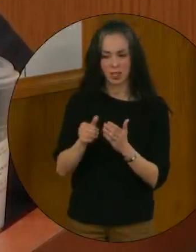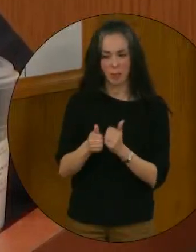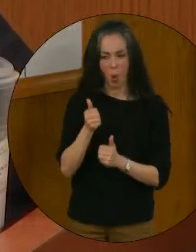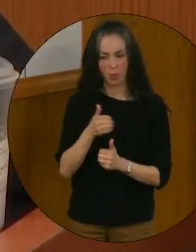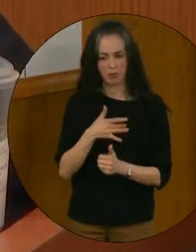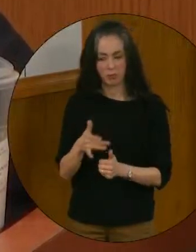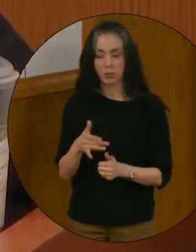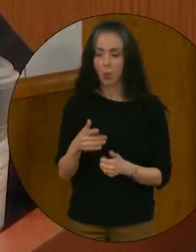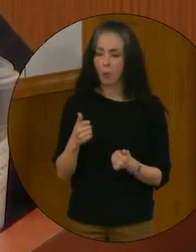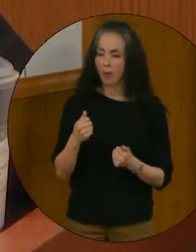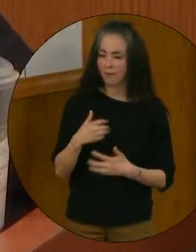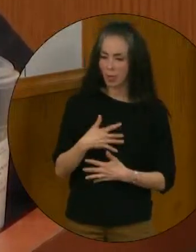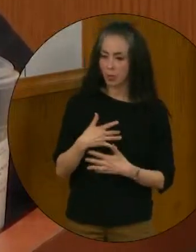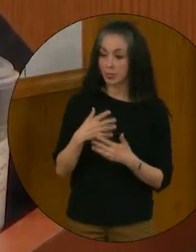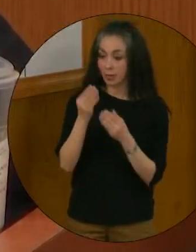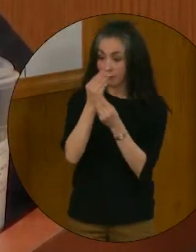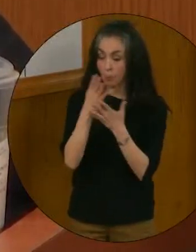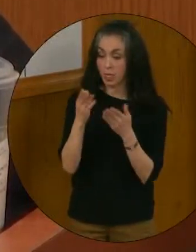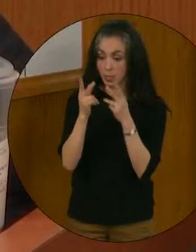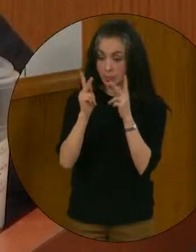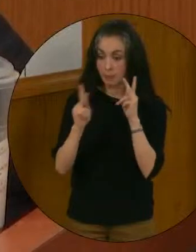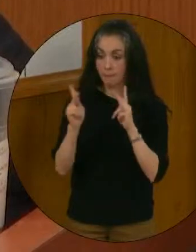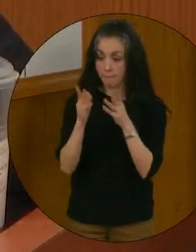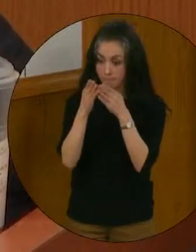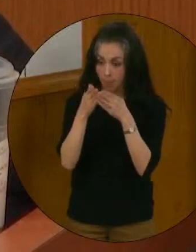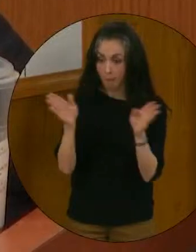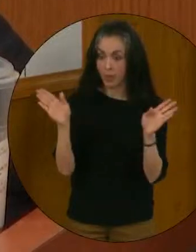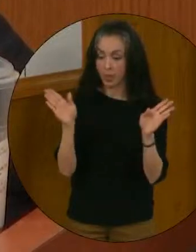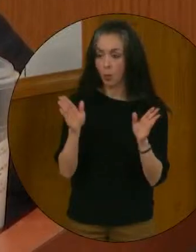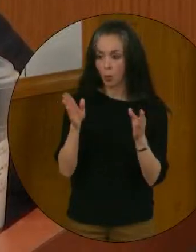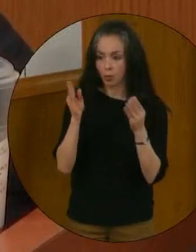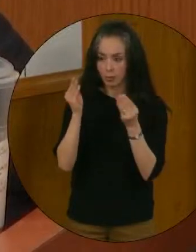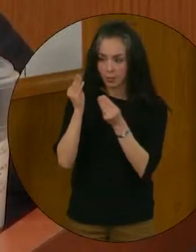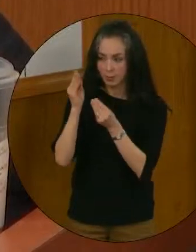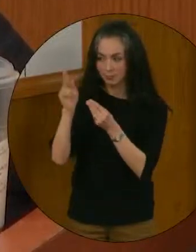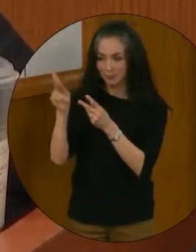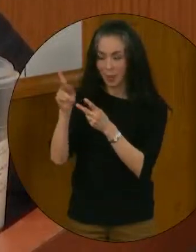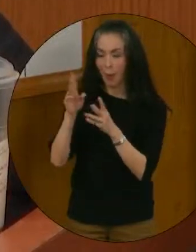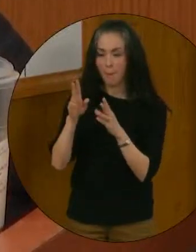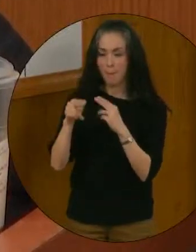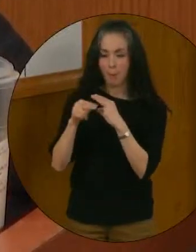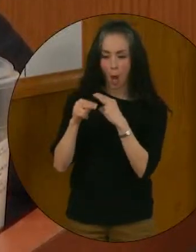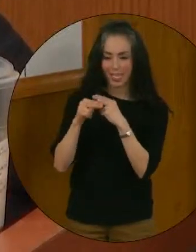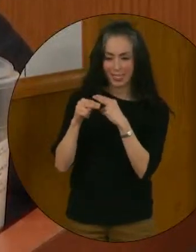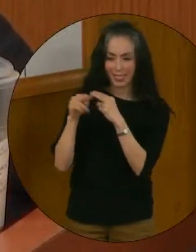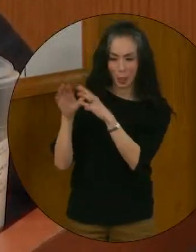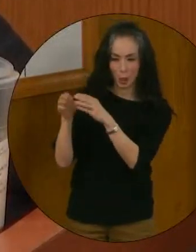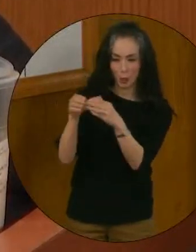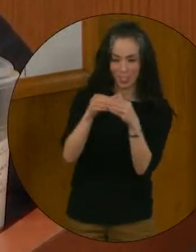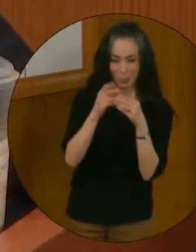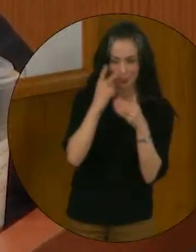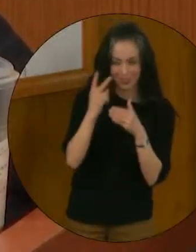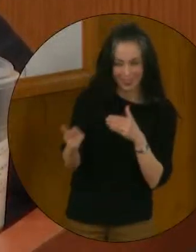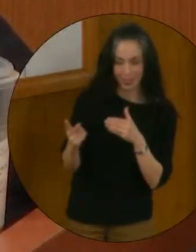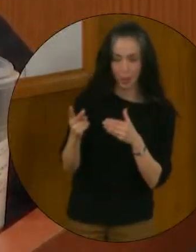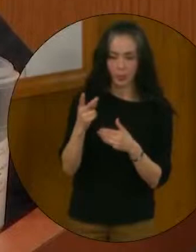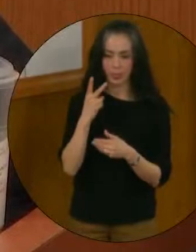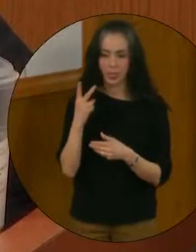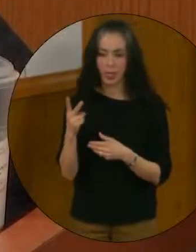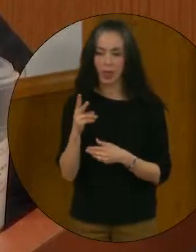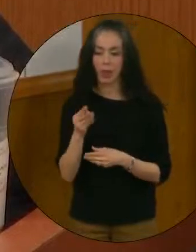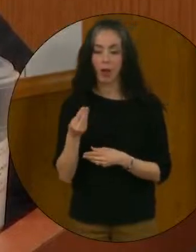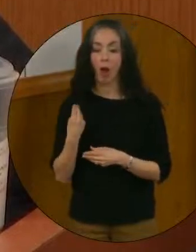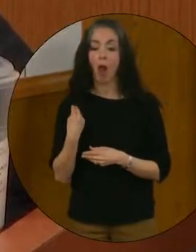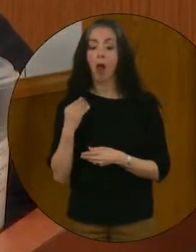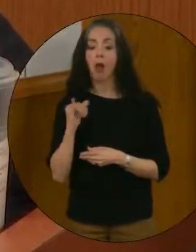given this information is public and it's going to go right to the bargaining units, they're going to see this as almost ammo